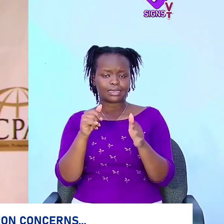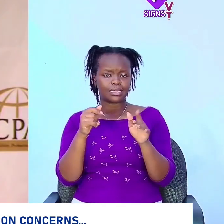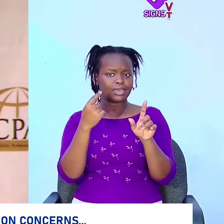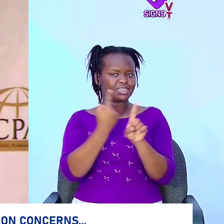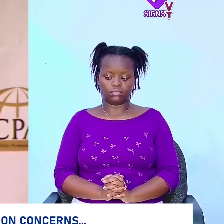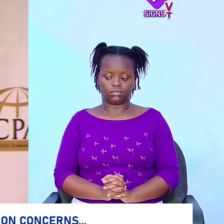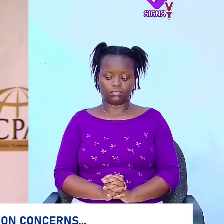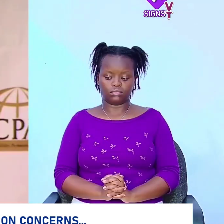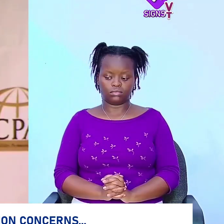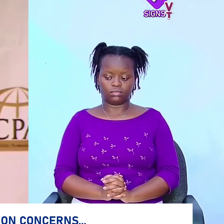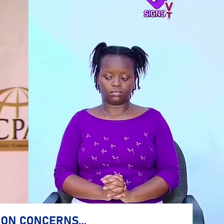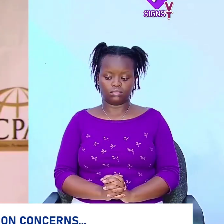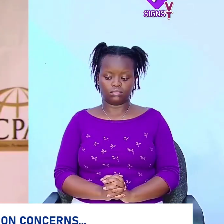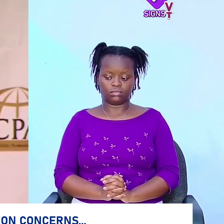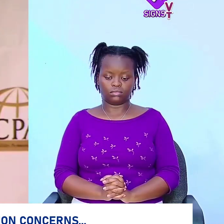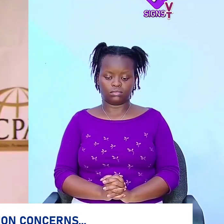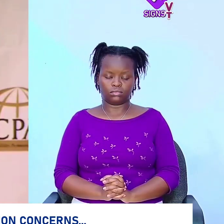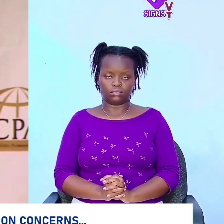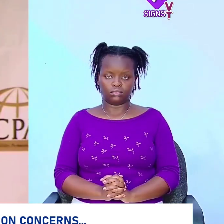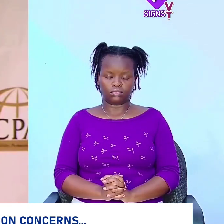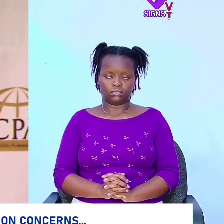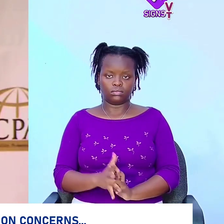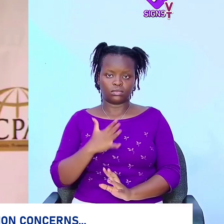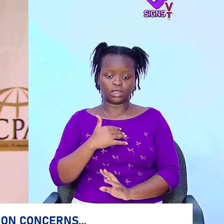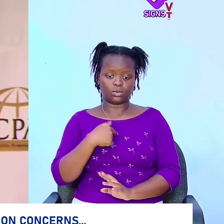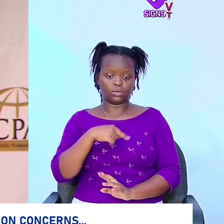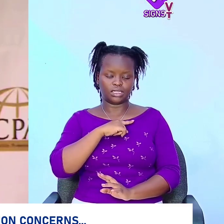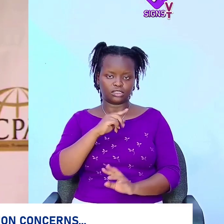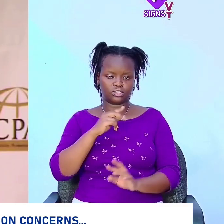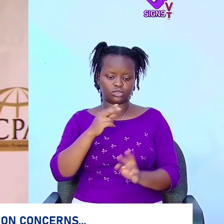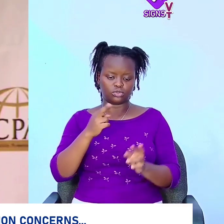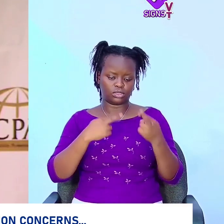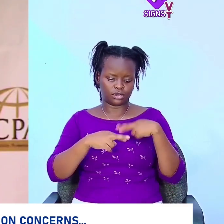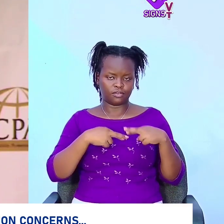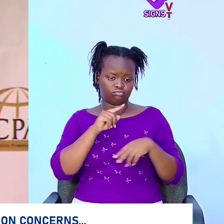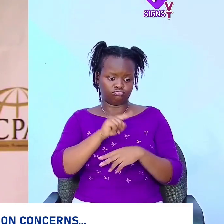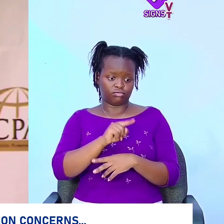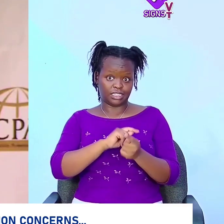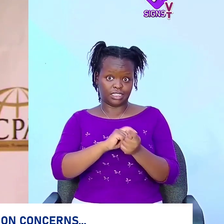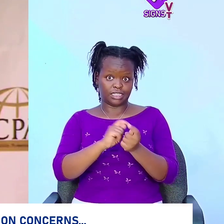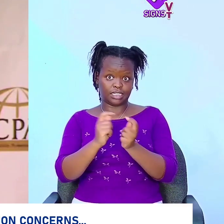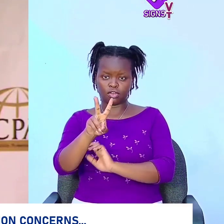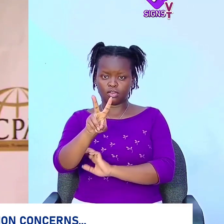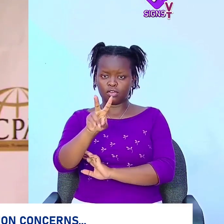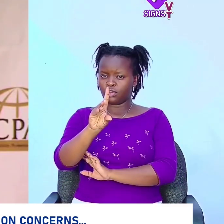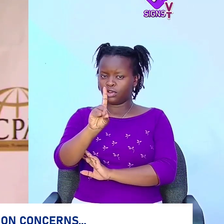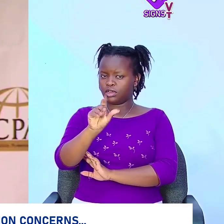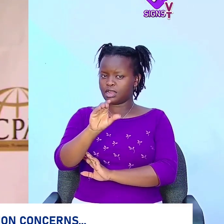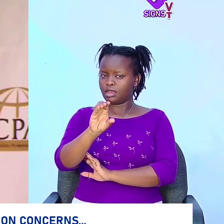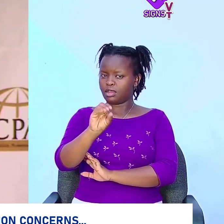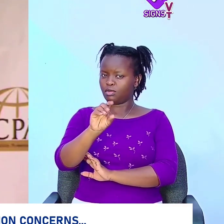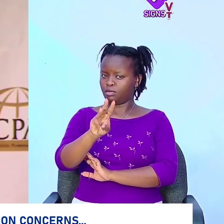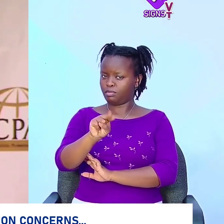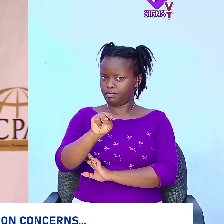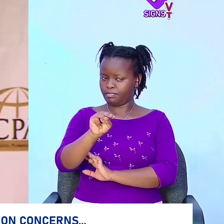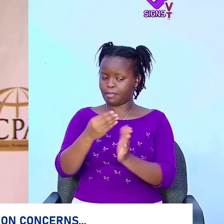It has to revisit this transaction. And Vodacom, which is the parent of the buyers buying